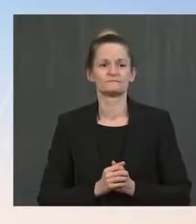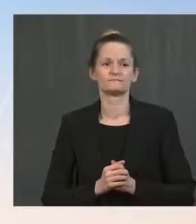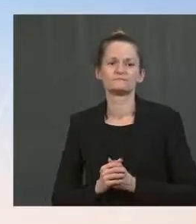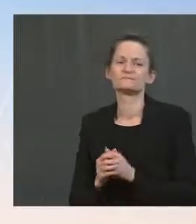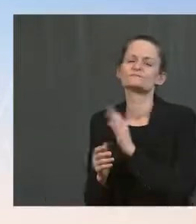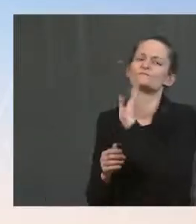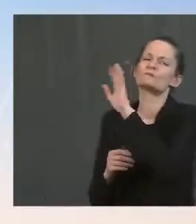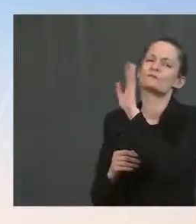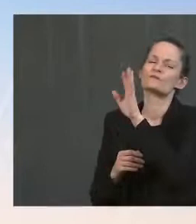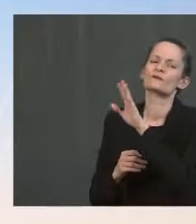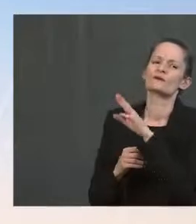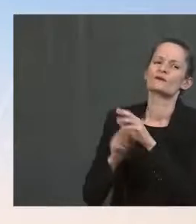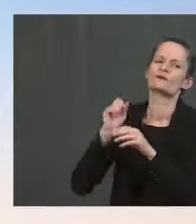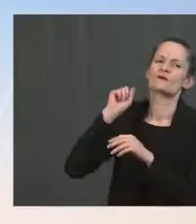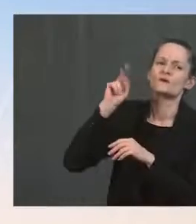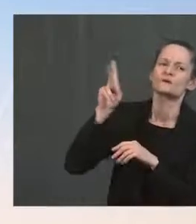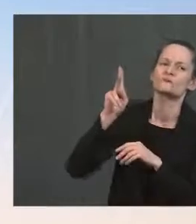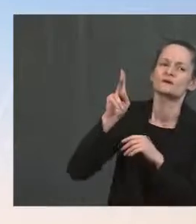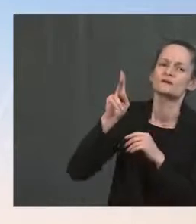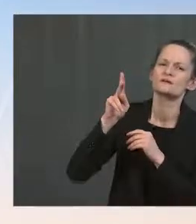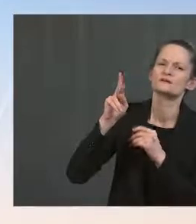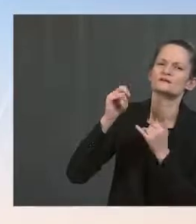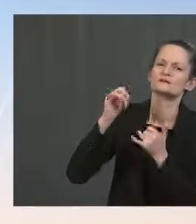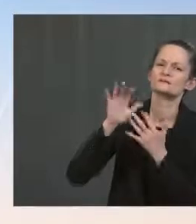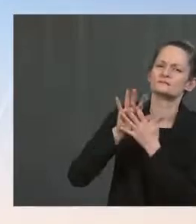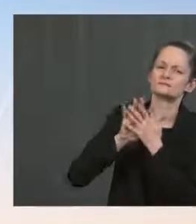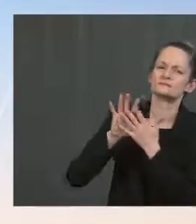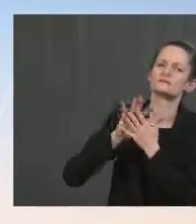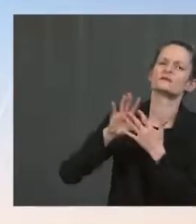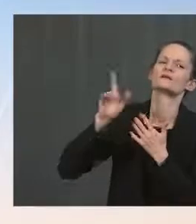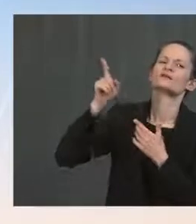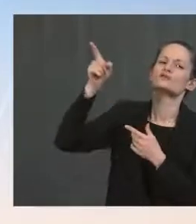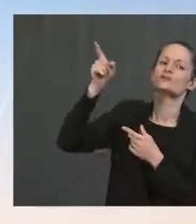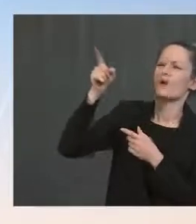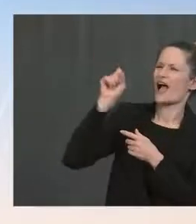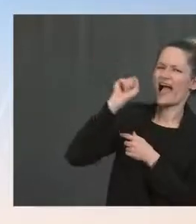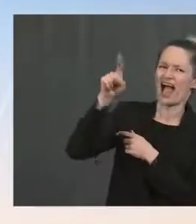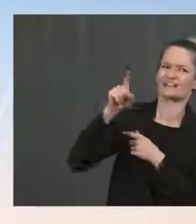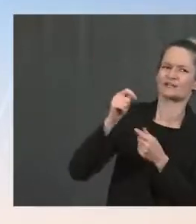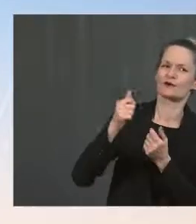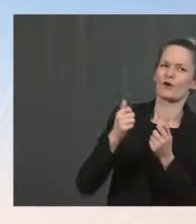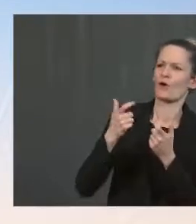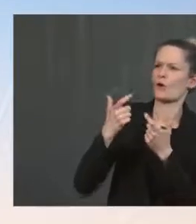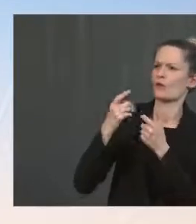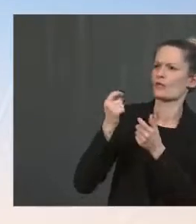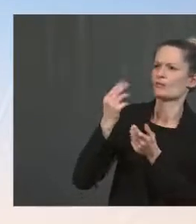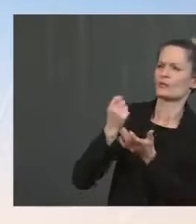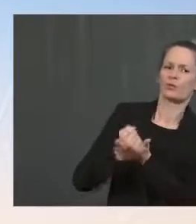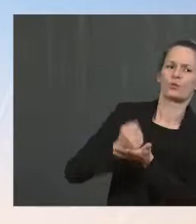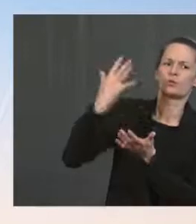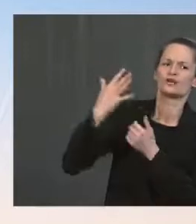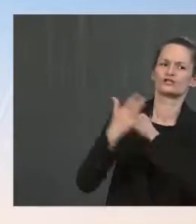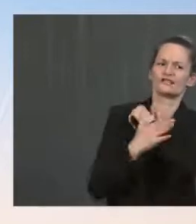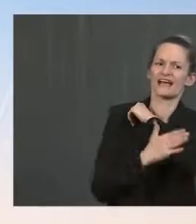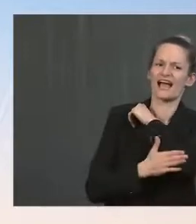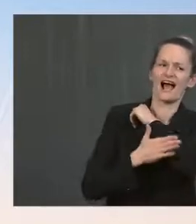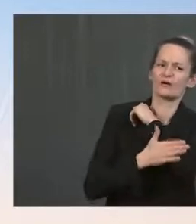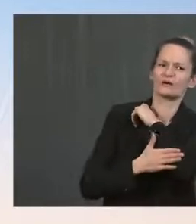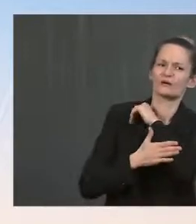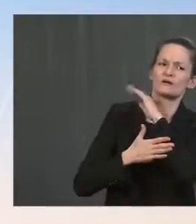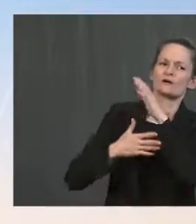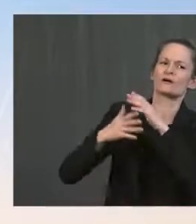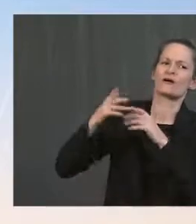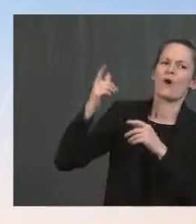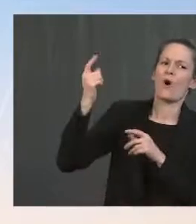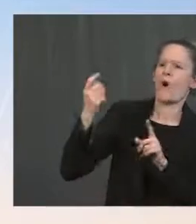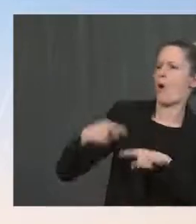WHO, is calling on basically rich countries with vaccine surpluses to hold off on booster shots until the end of the year. What's